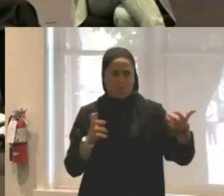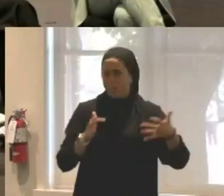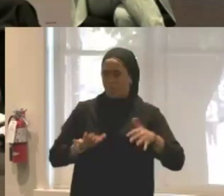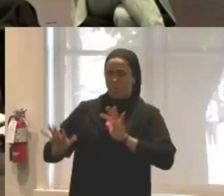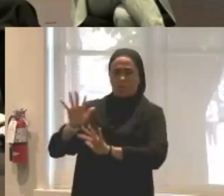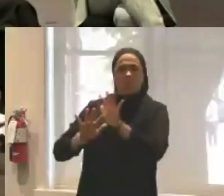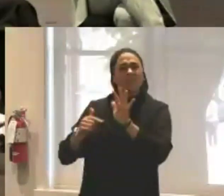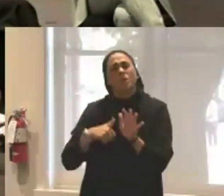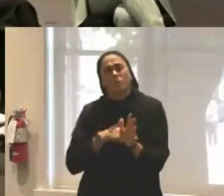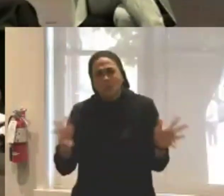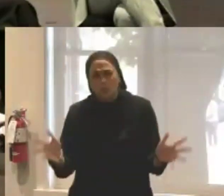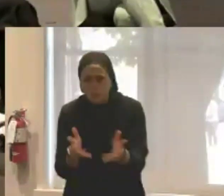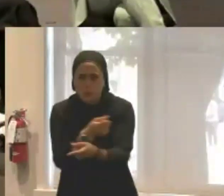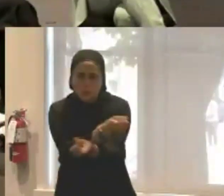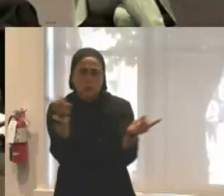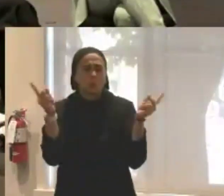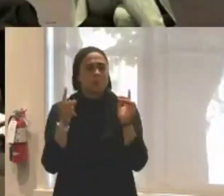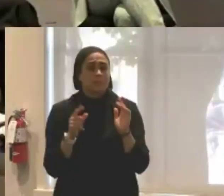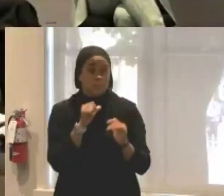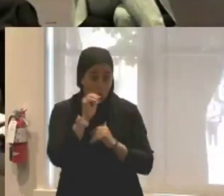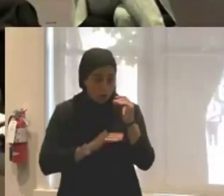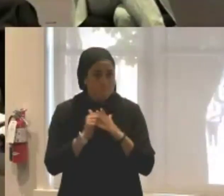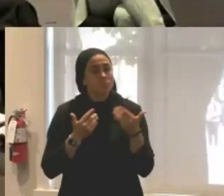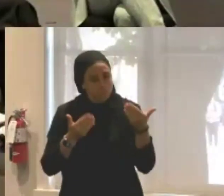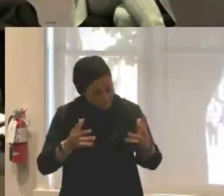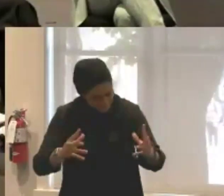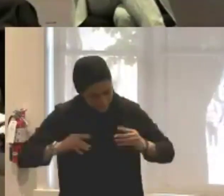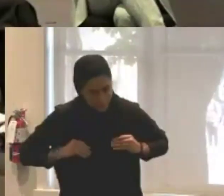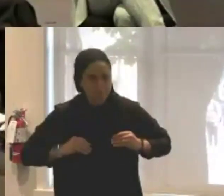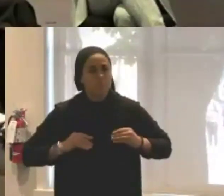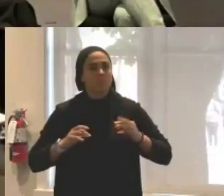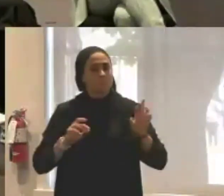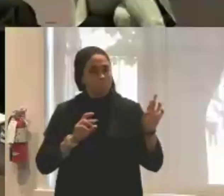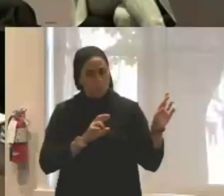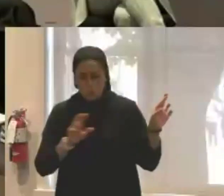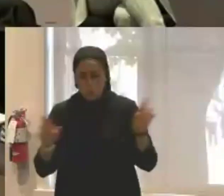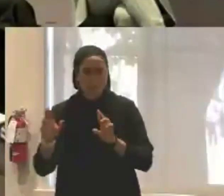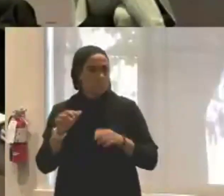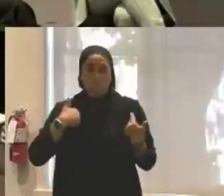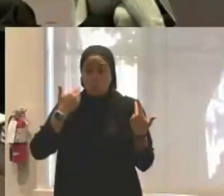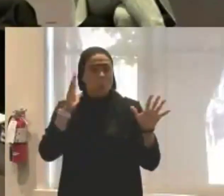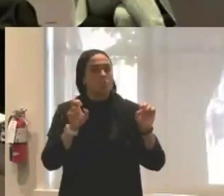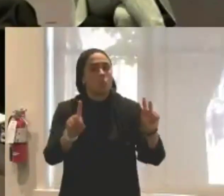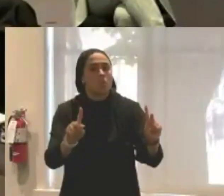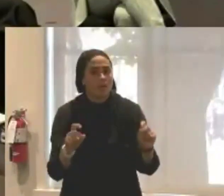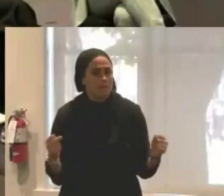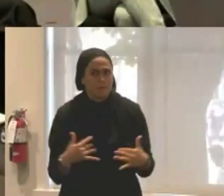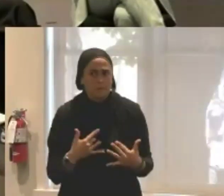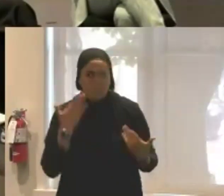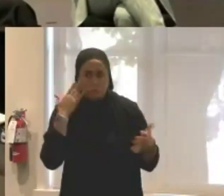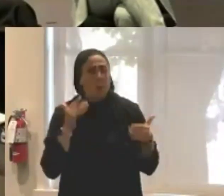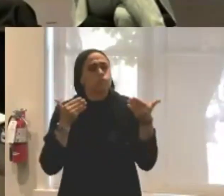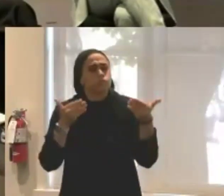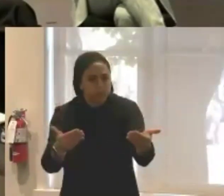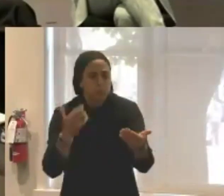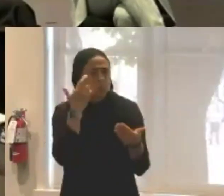you to sometimes embrace the discomfort, embrace the fear of not knowing, because that will really push us